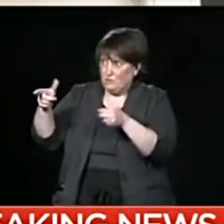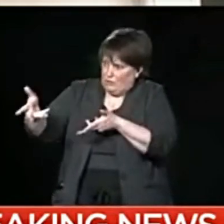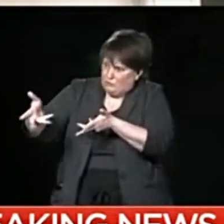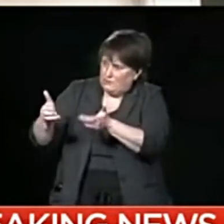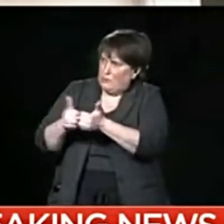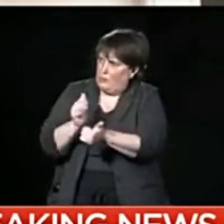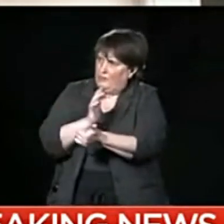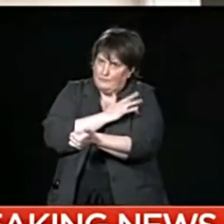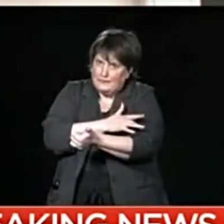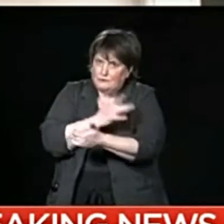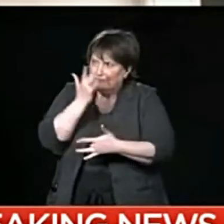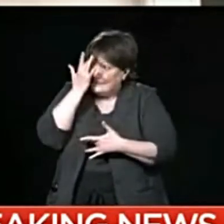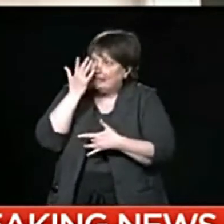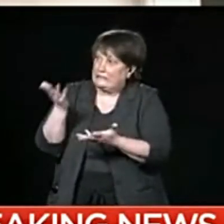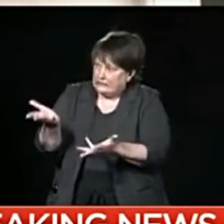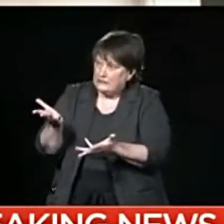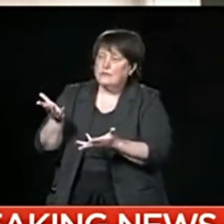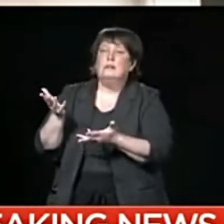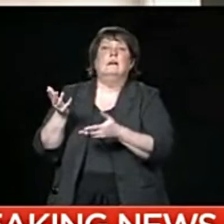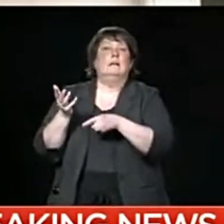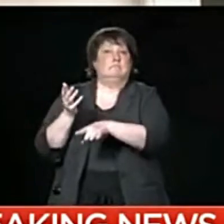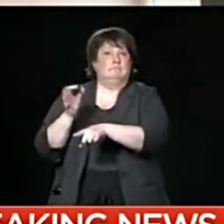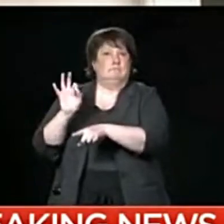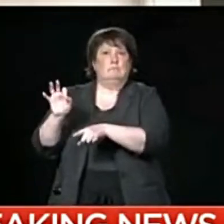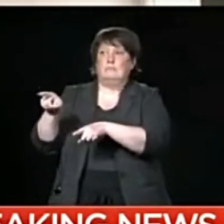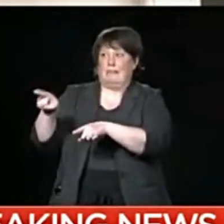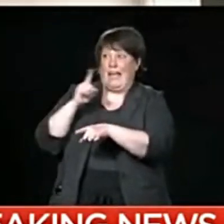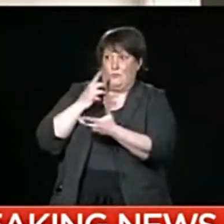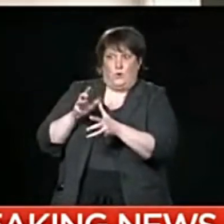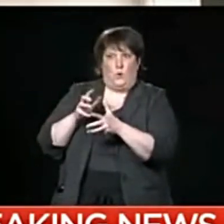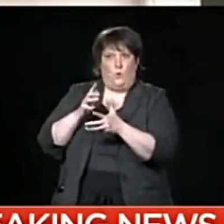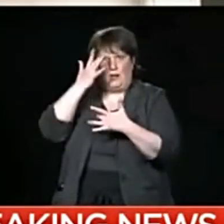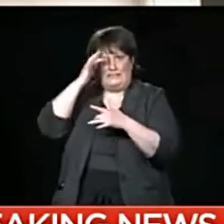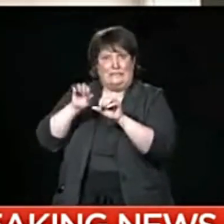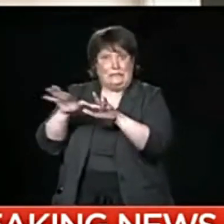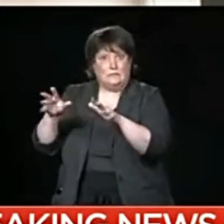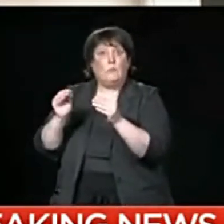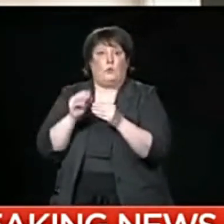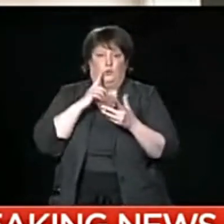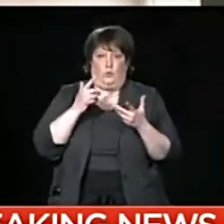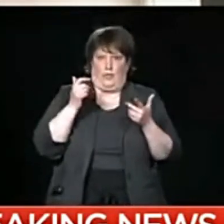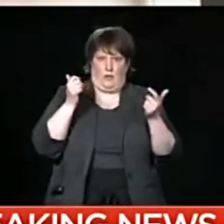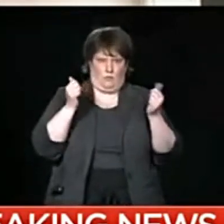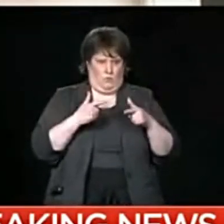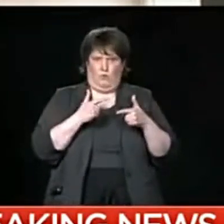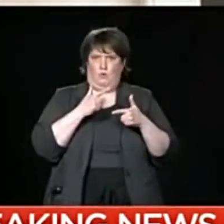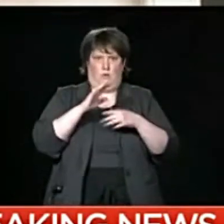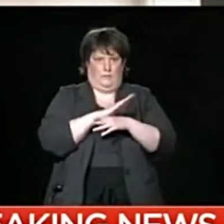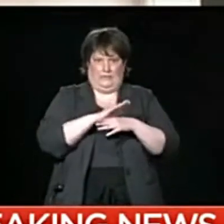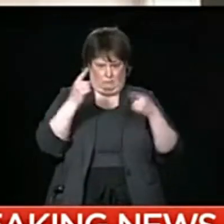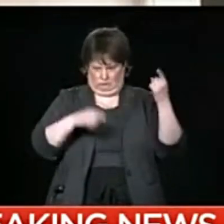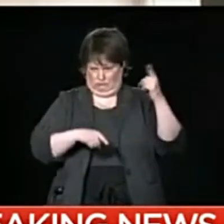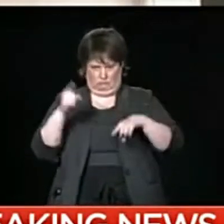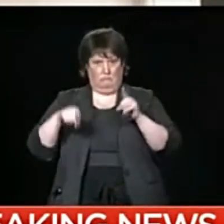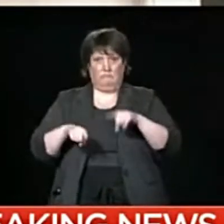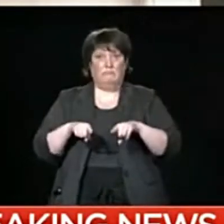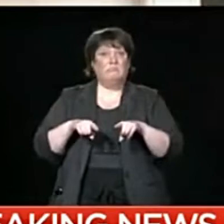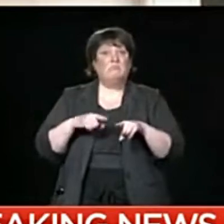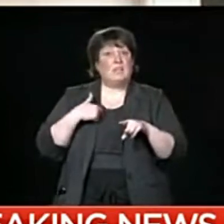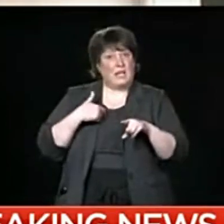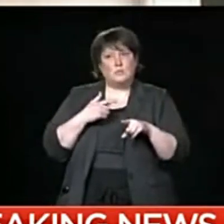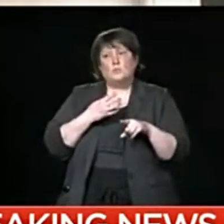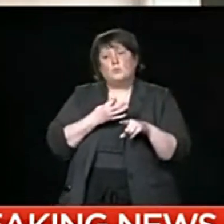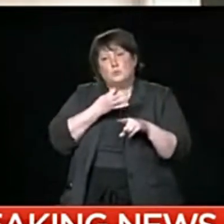COVID-19 and break the spread of the virus as well. Our plan to mobilize industry, we said that we were close to